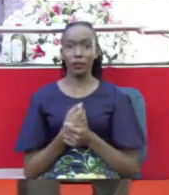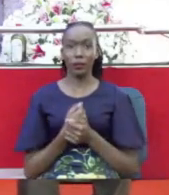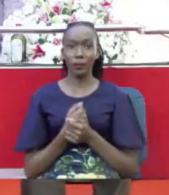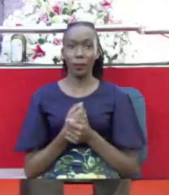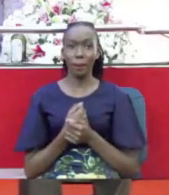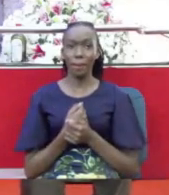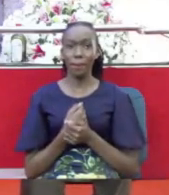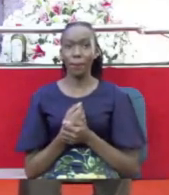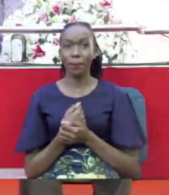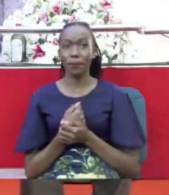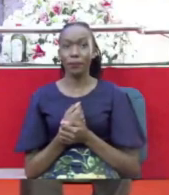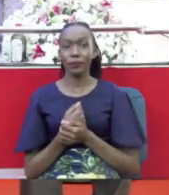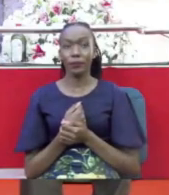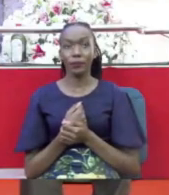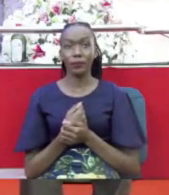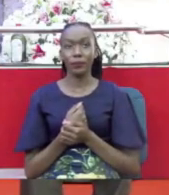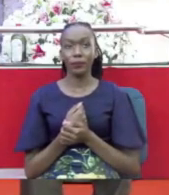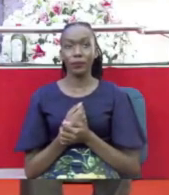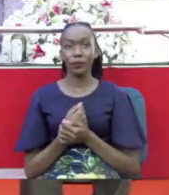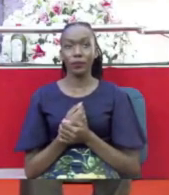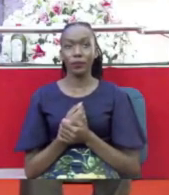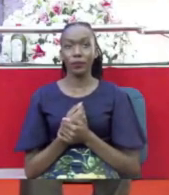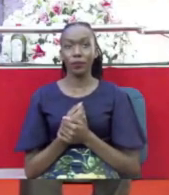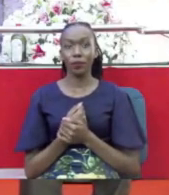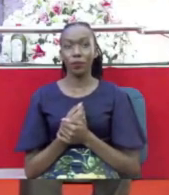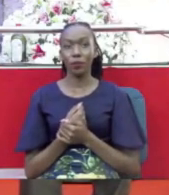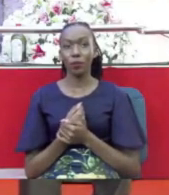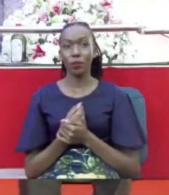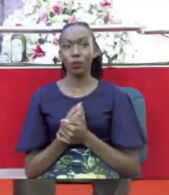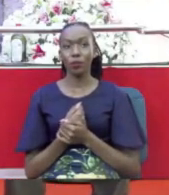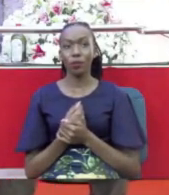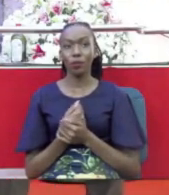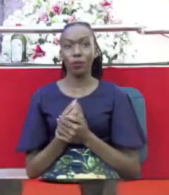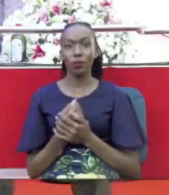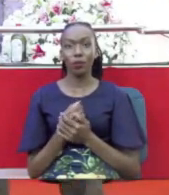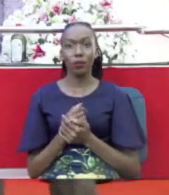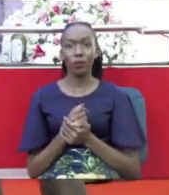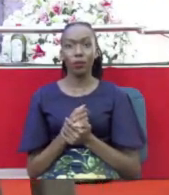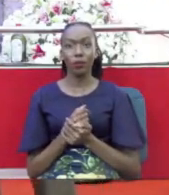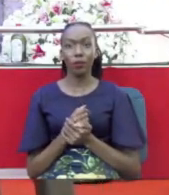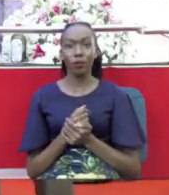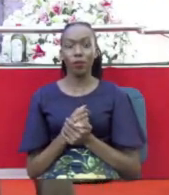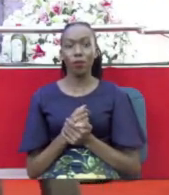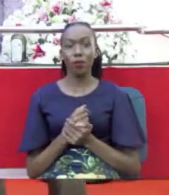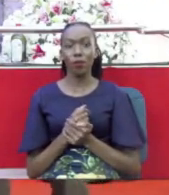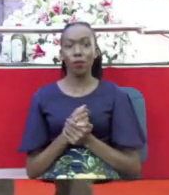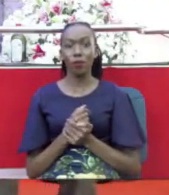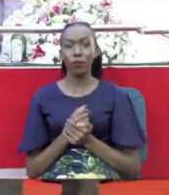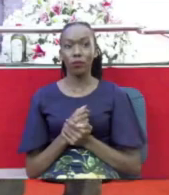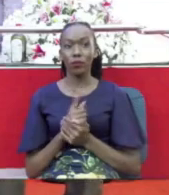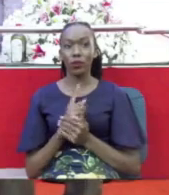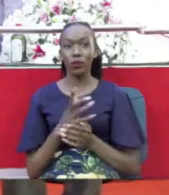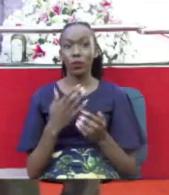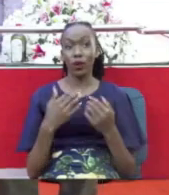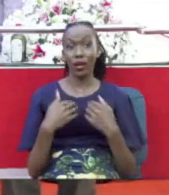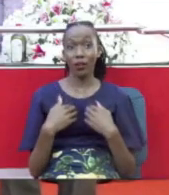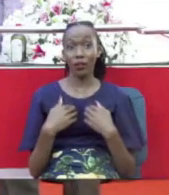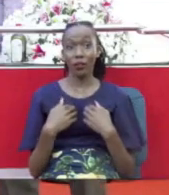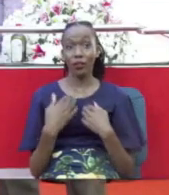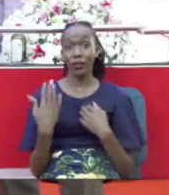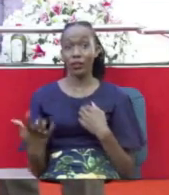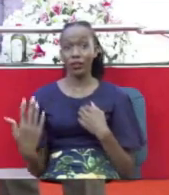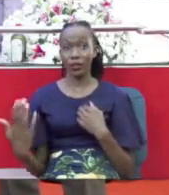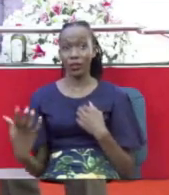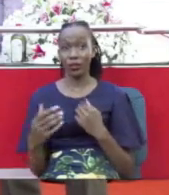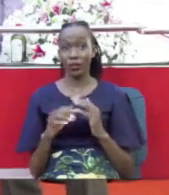yangu pale Australia, alikuwa na mazoefu kwa hiyo kwa mchezo. It means you have a stake in something. You have something to lose if it does not go